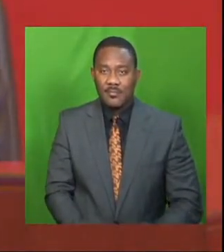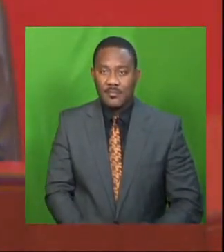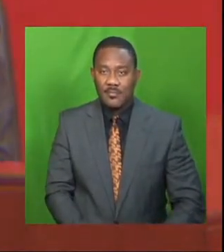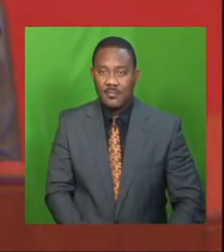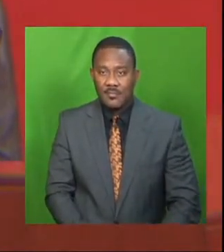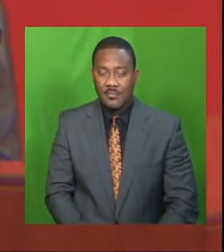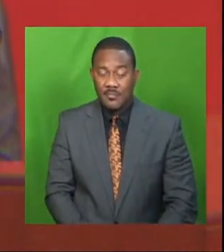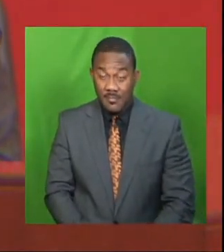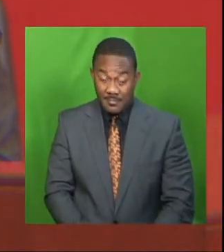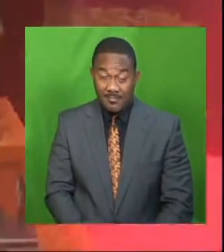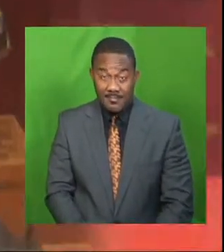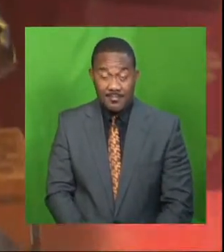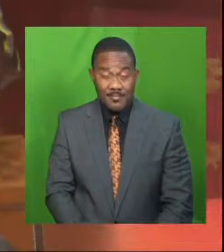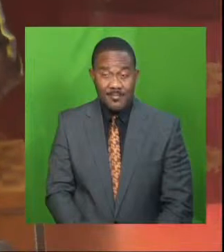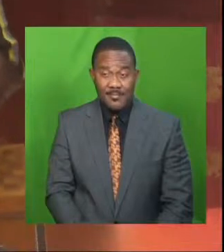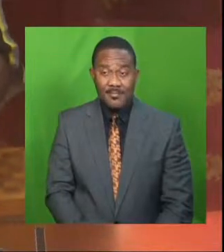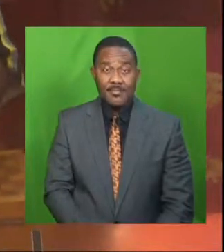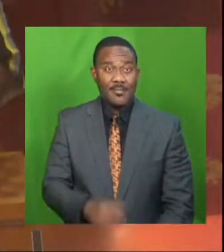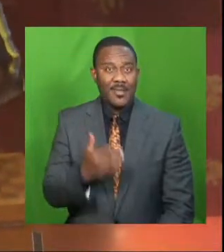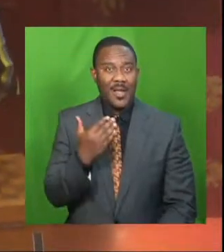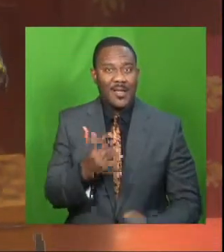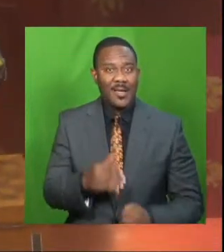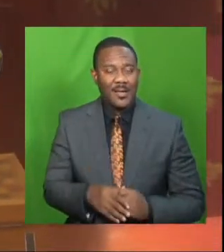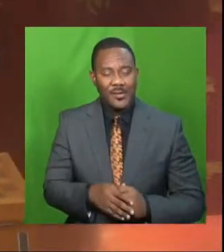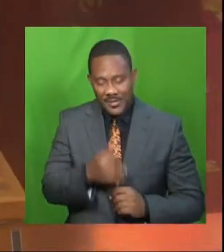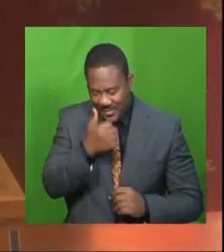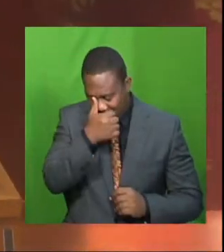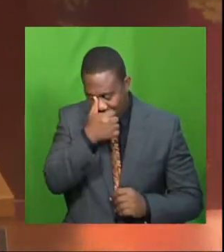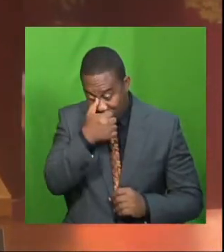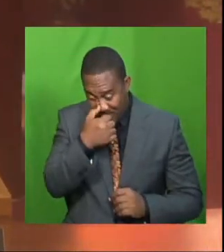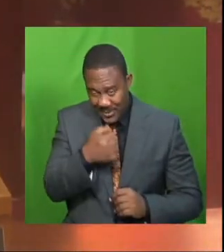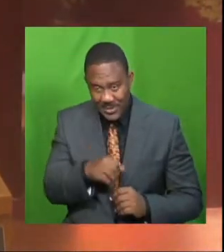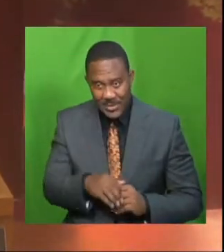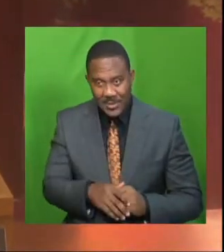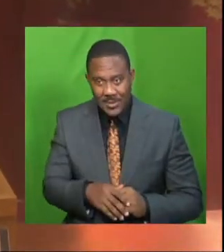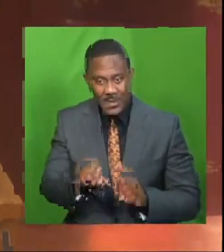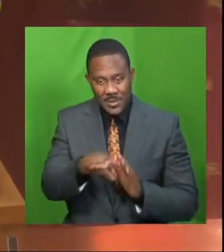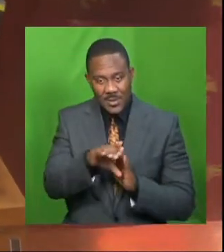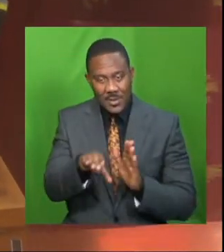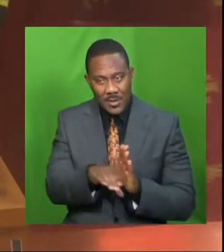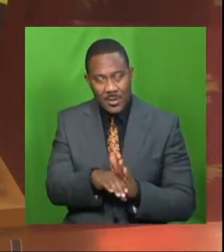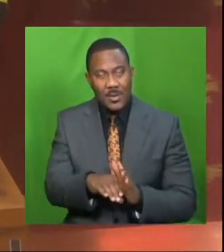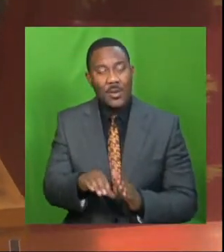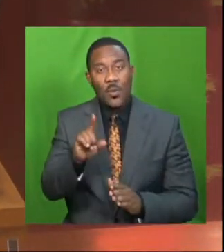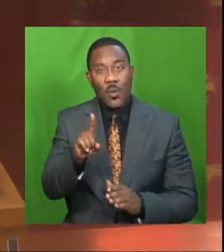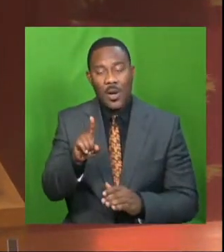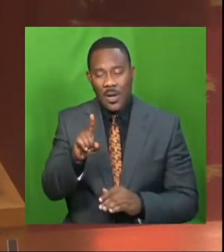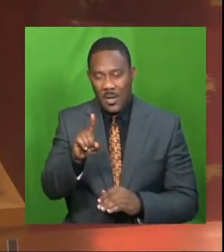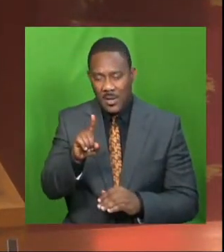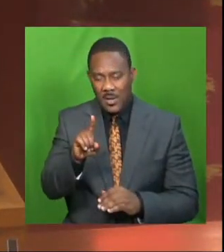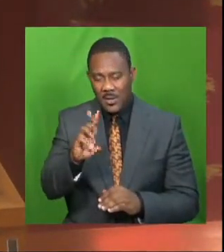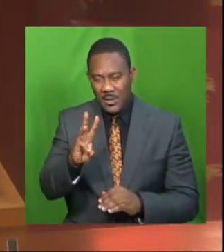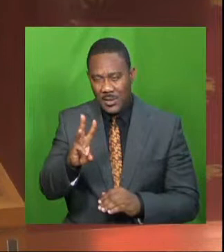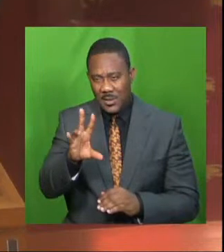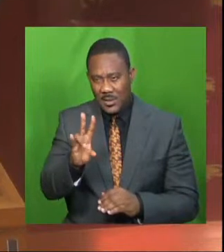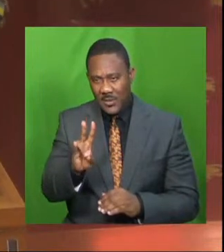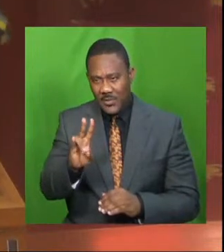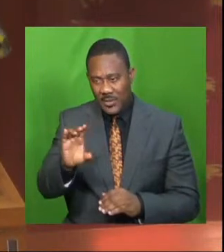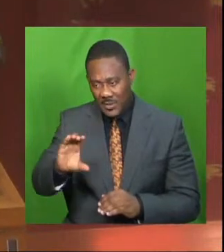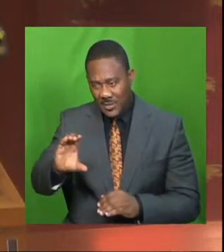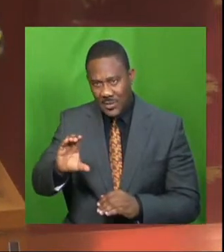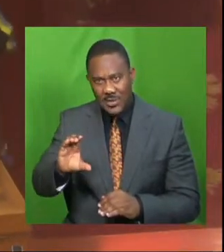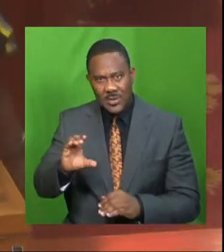Mr. Speaker, thank you for the opportunity. Article 167C of the Constitution 1992 mandates the National